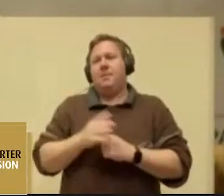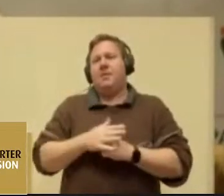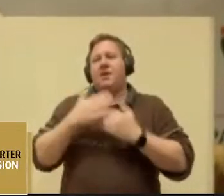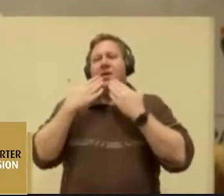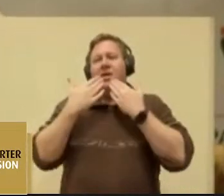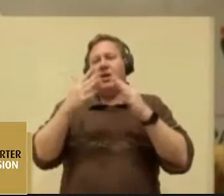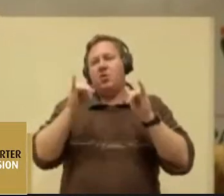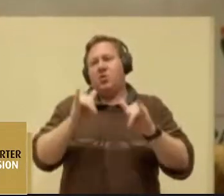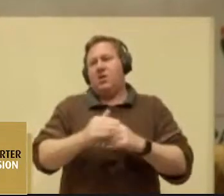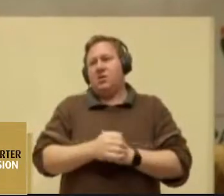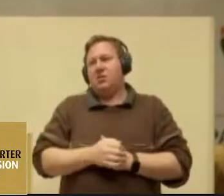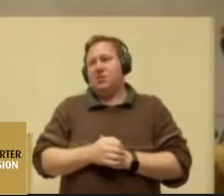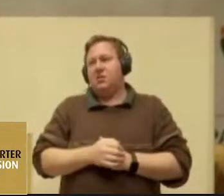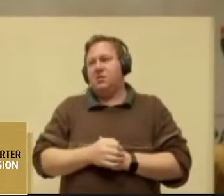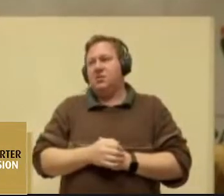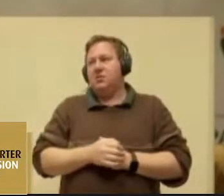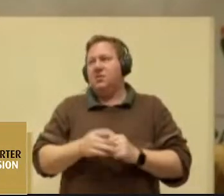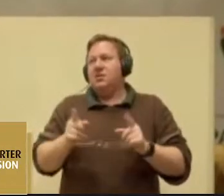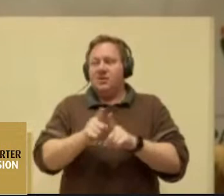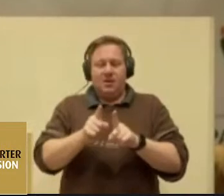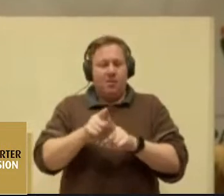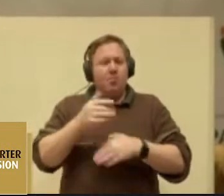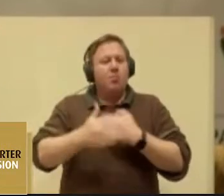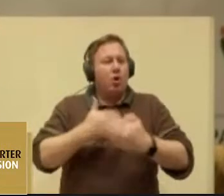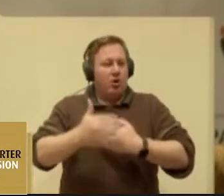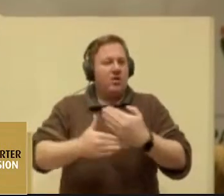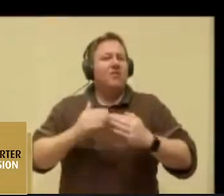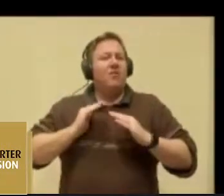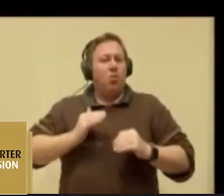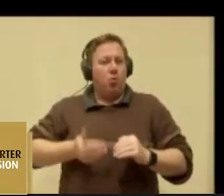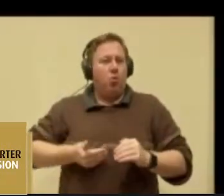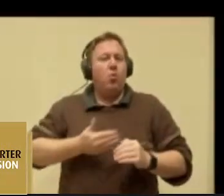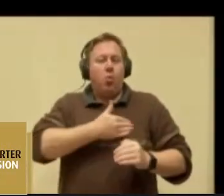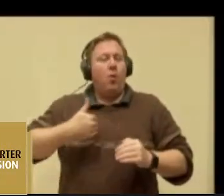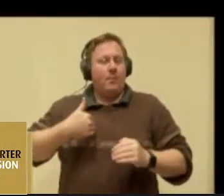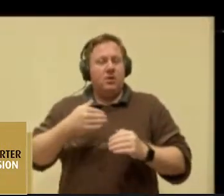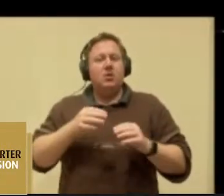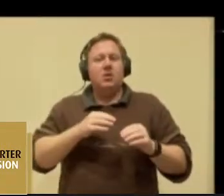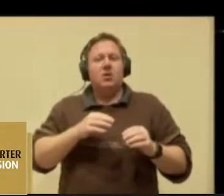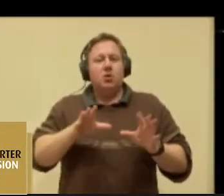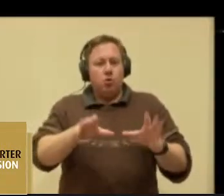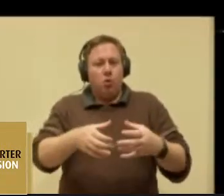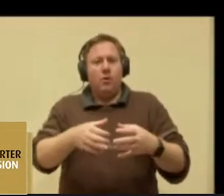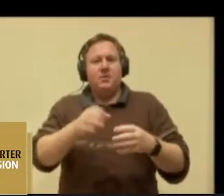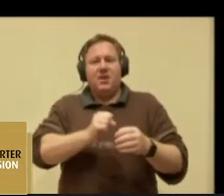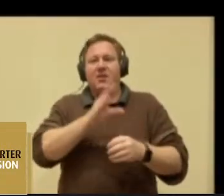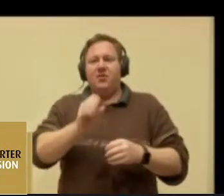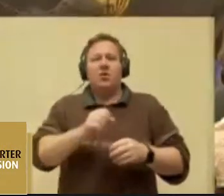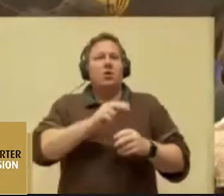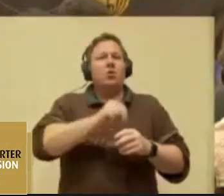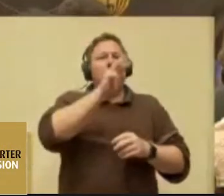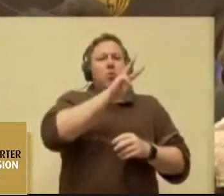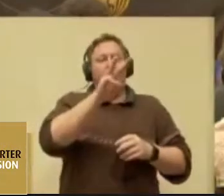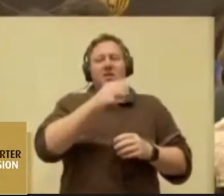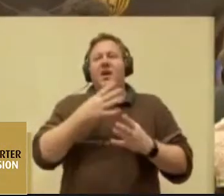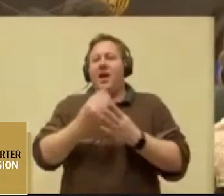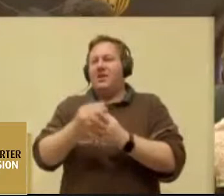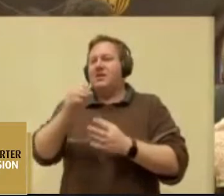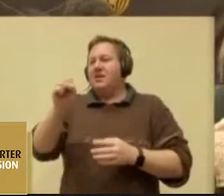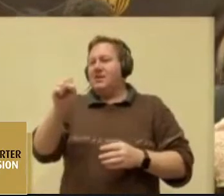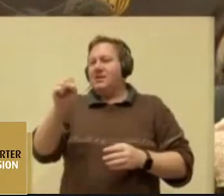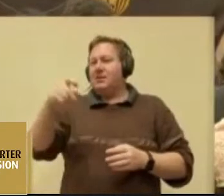that also the progress of women's movement of south africa particularly the northwest chapter as well as pili